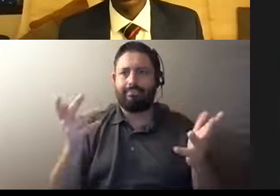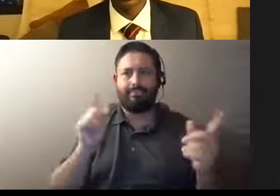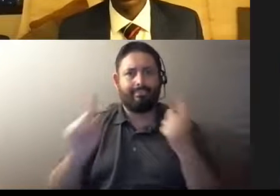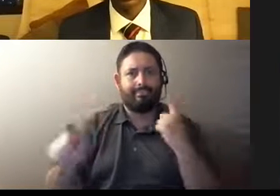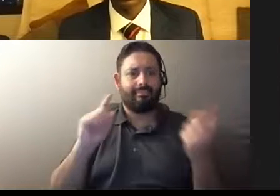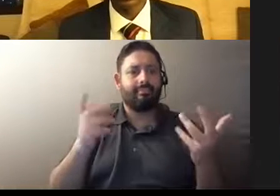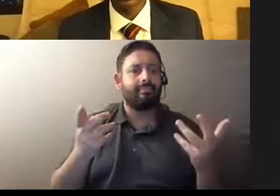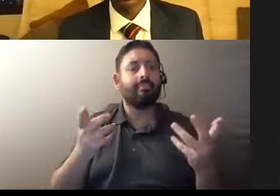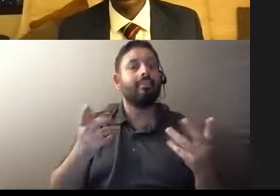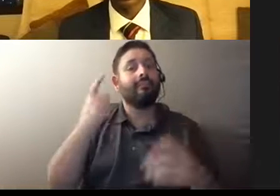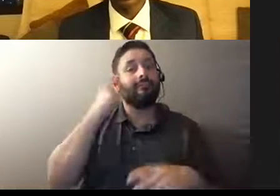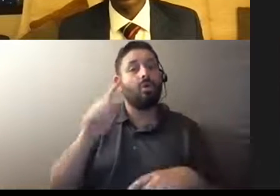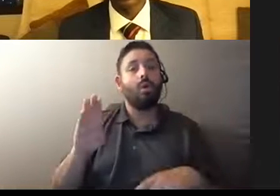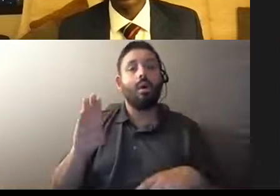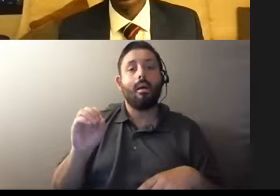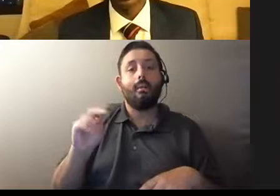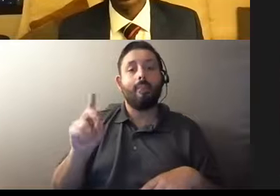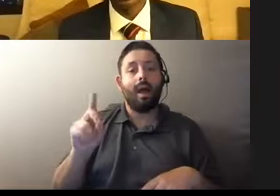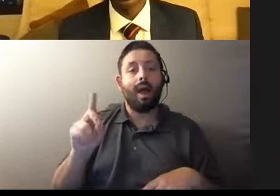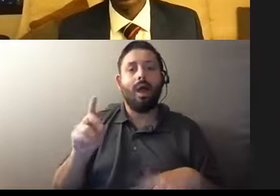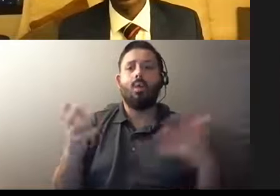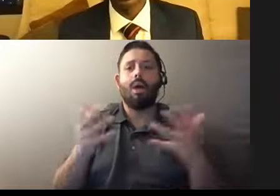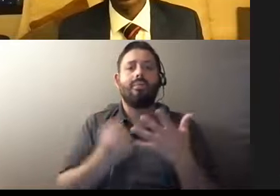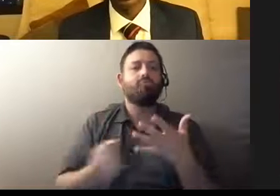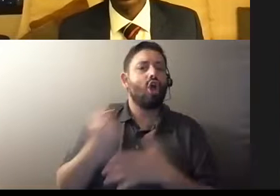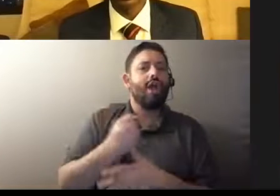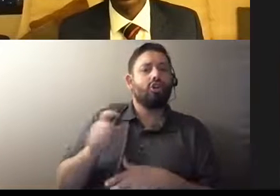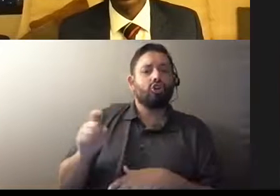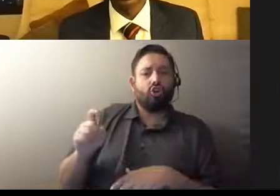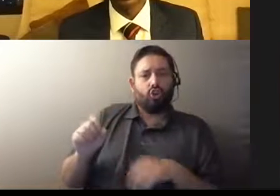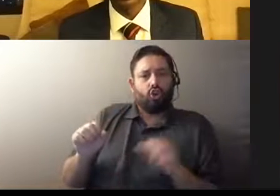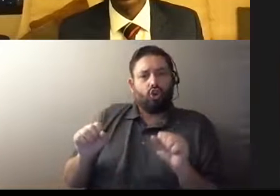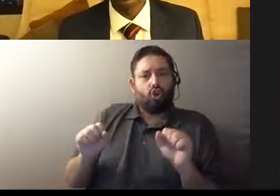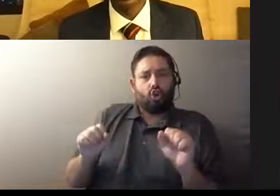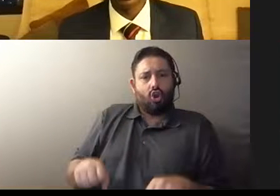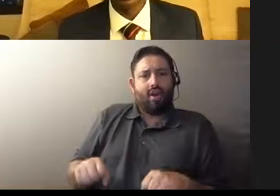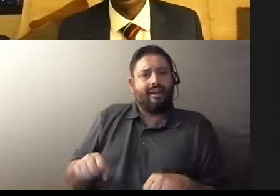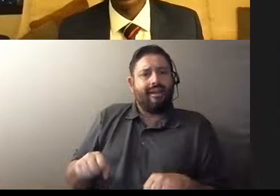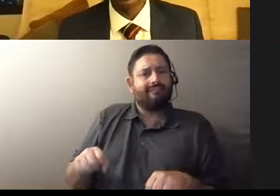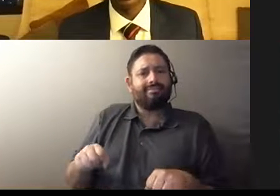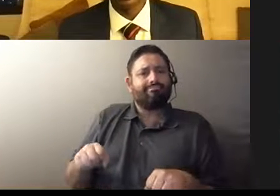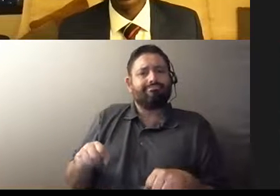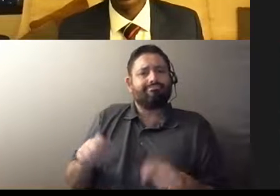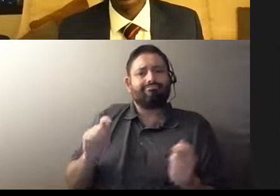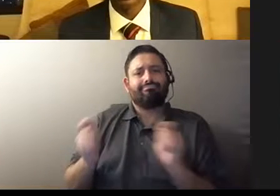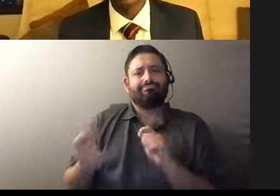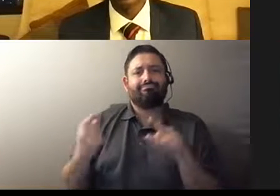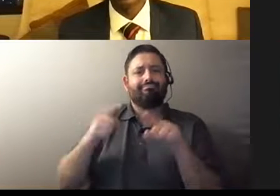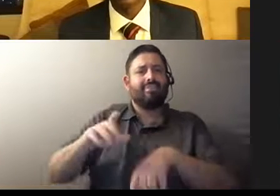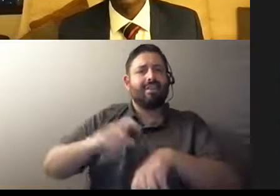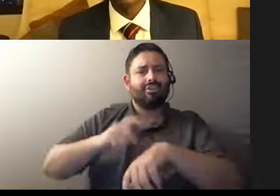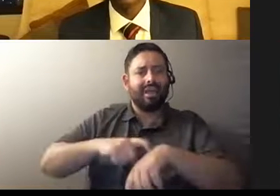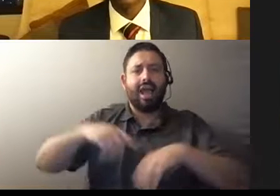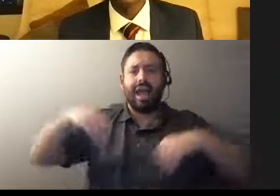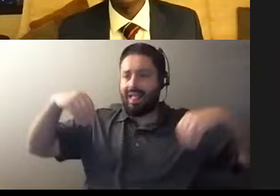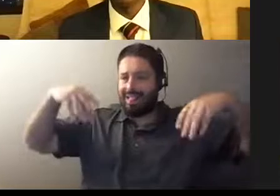on the bond, what the priority is, they could have, realigned their time and put in lights in other areas